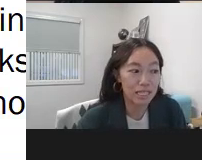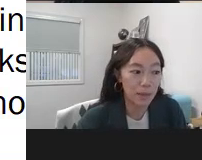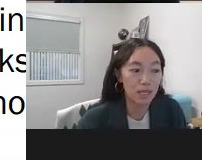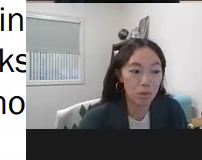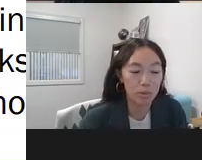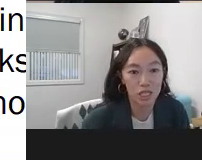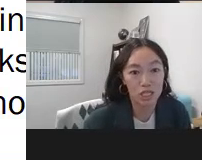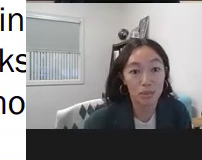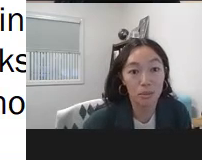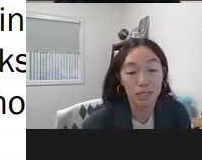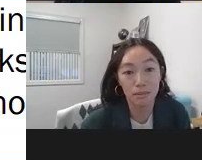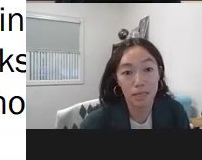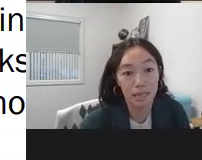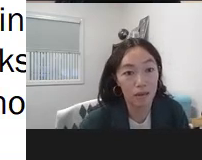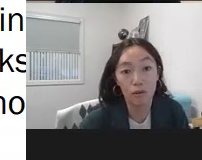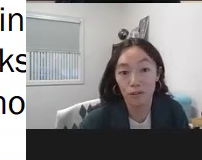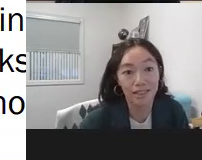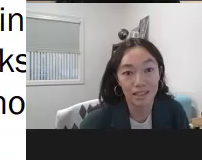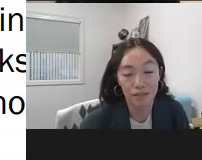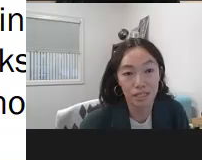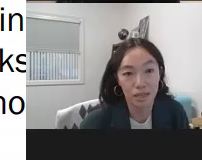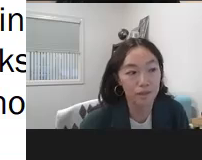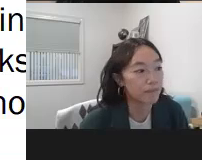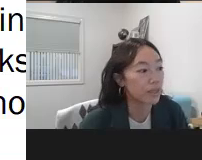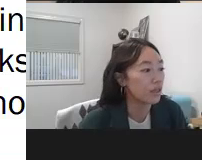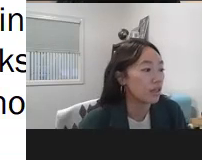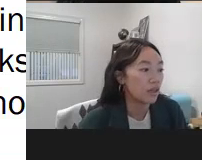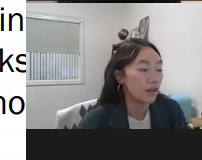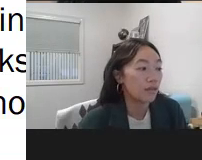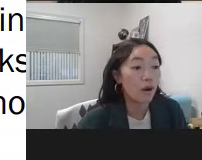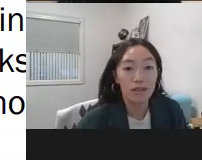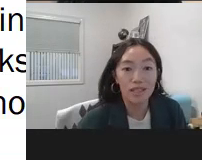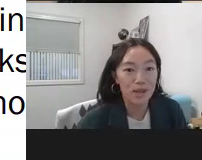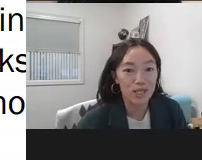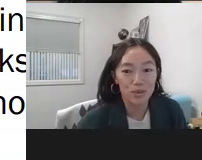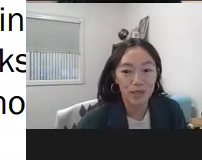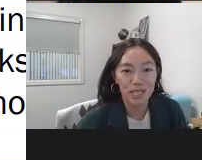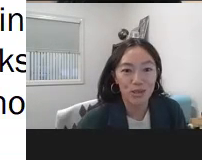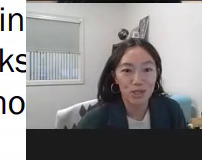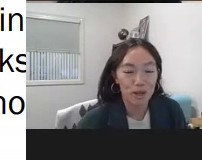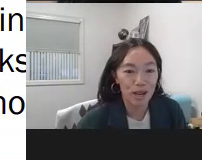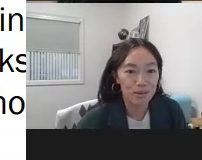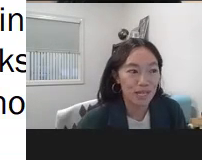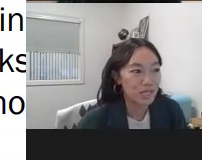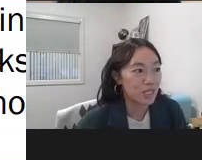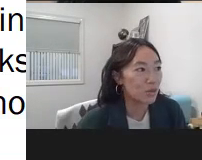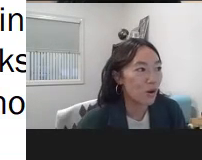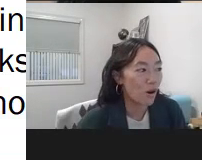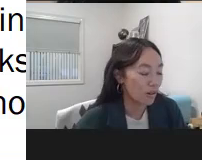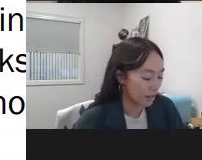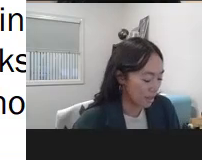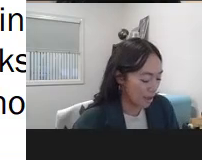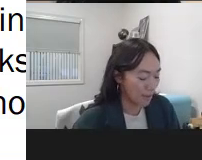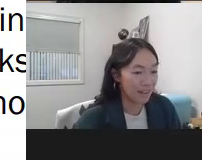actually expect implementation to be able to begin hopefully at the end of this year. For all of these measures, we'll continue to bring updates to